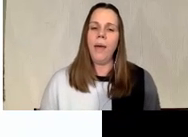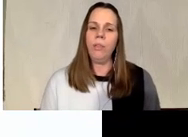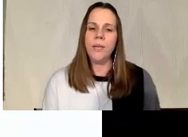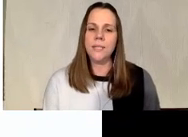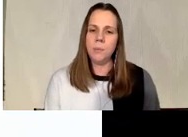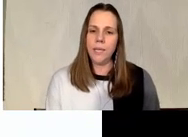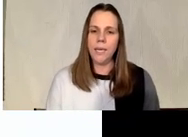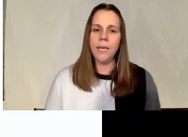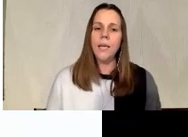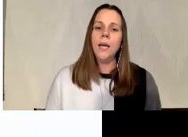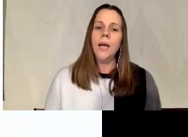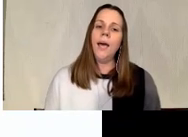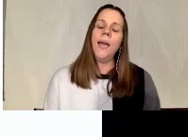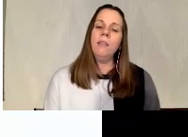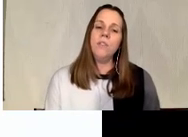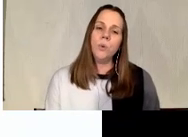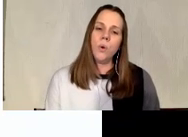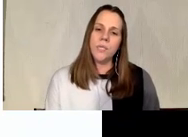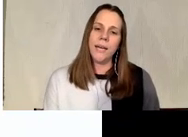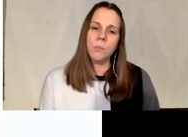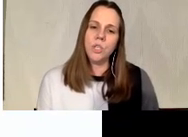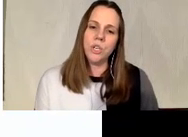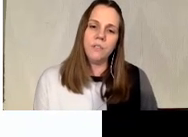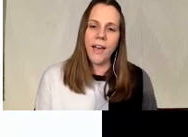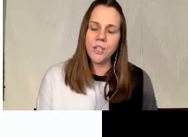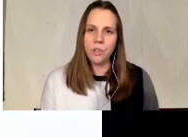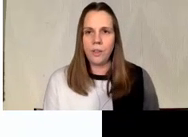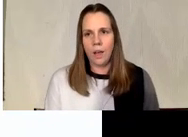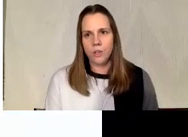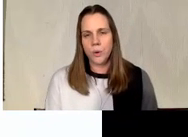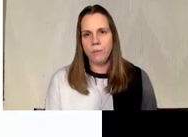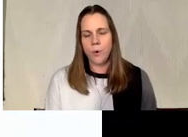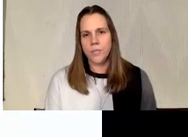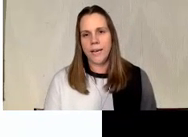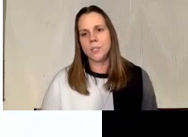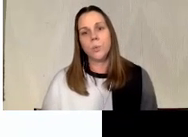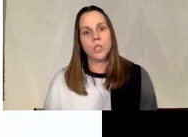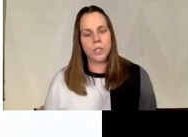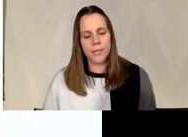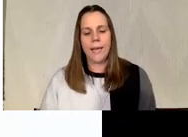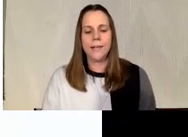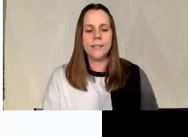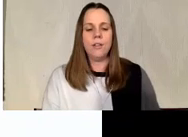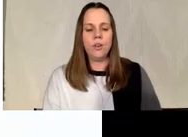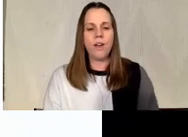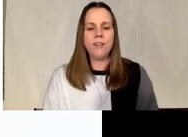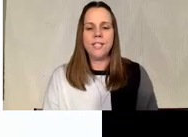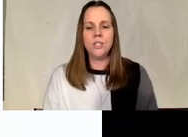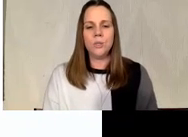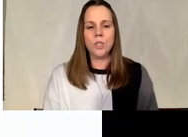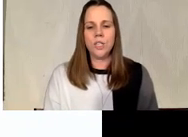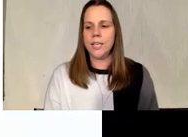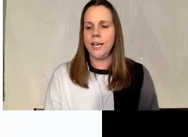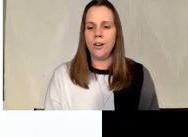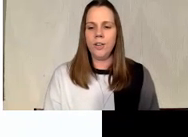visual pathway stimulated. And the visual cortex matures faster than the auditory cortex, which again is another great reason